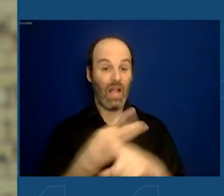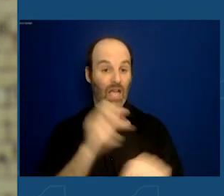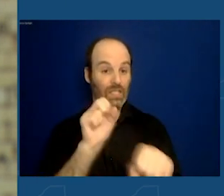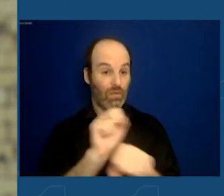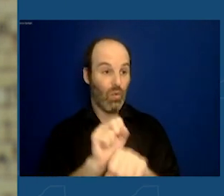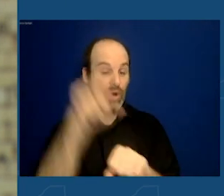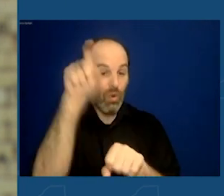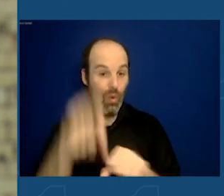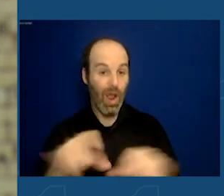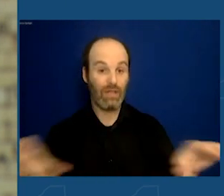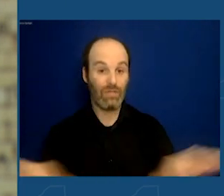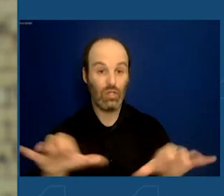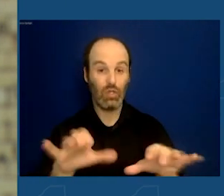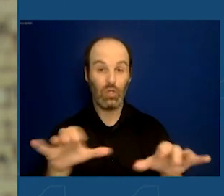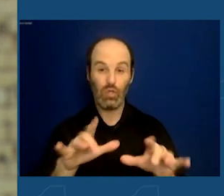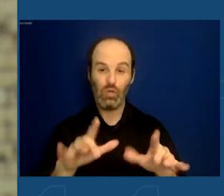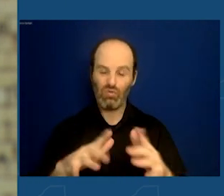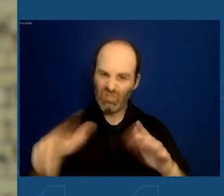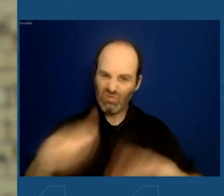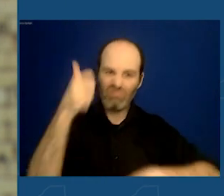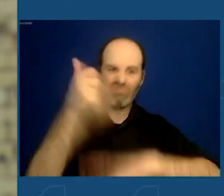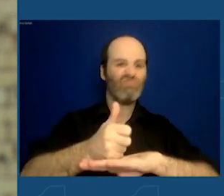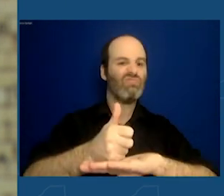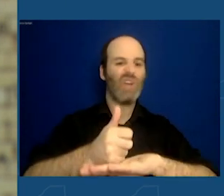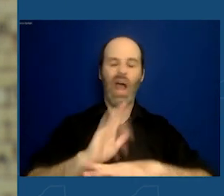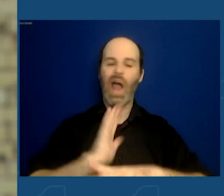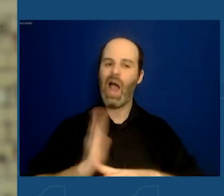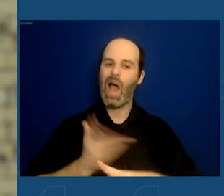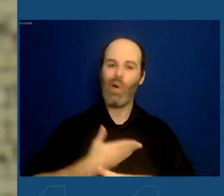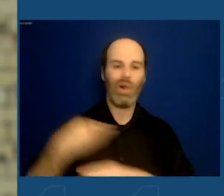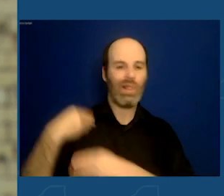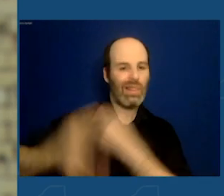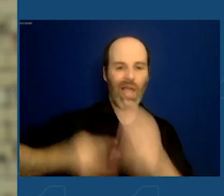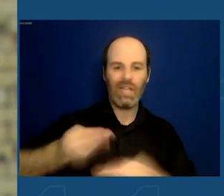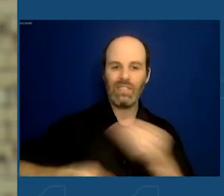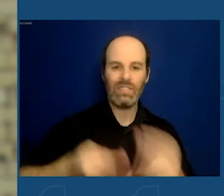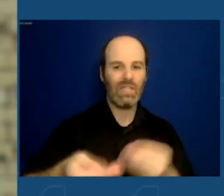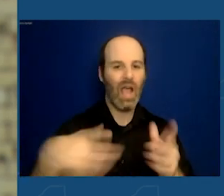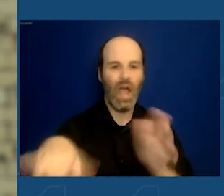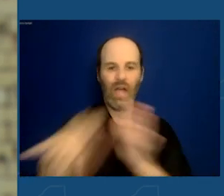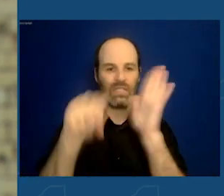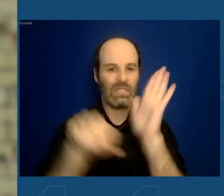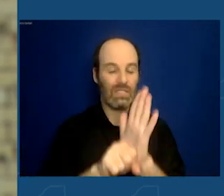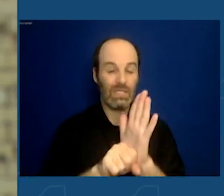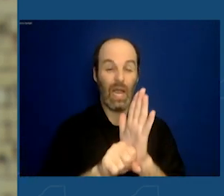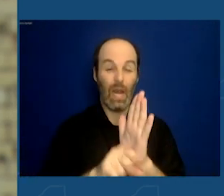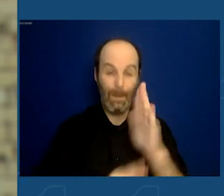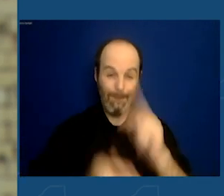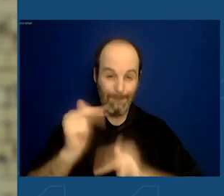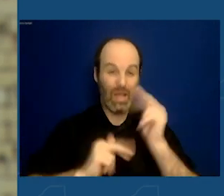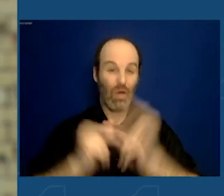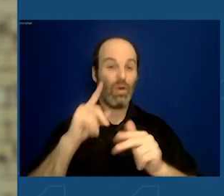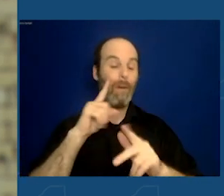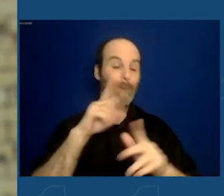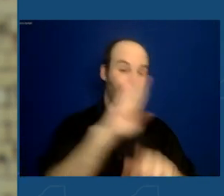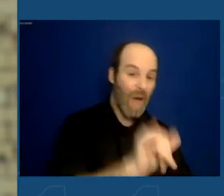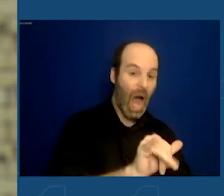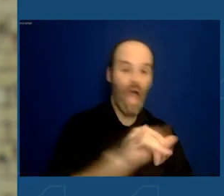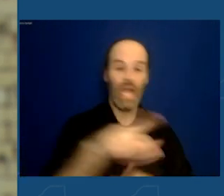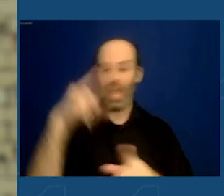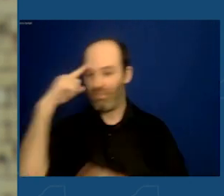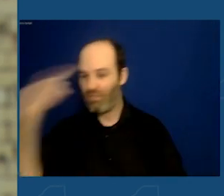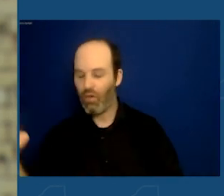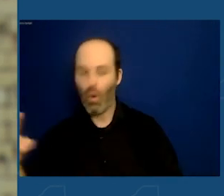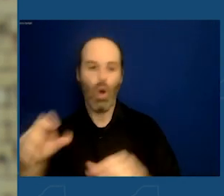our legacy as a city and as a state built by and for working people. And to do that work, we